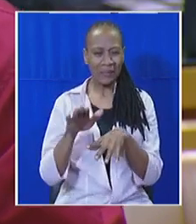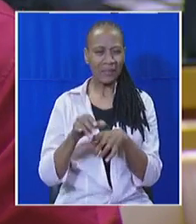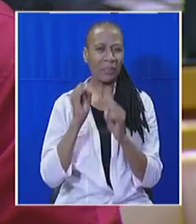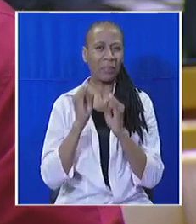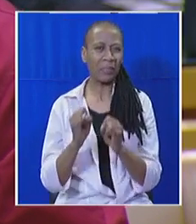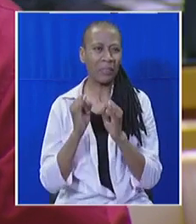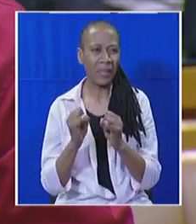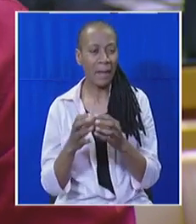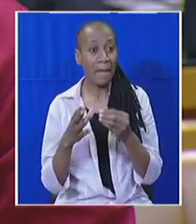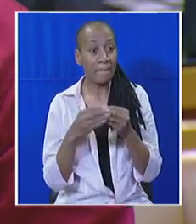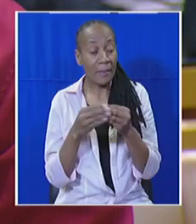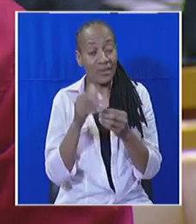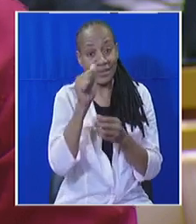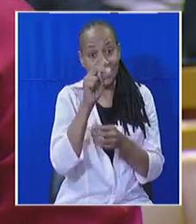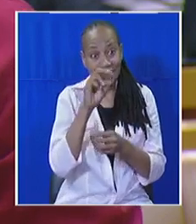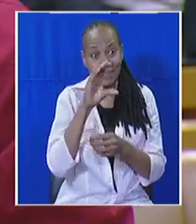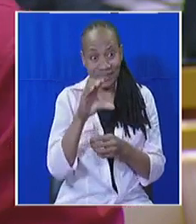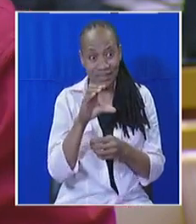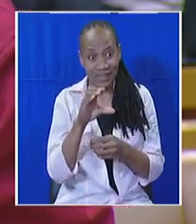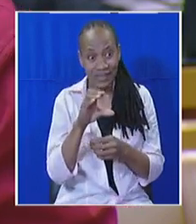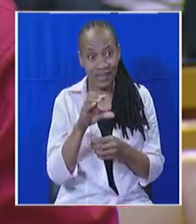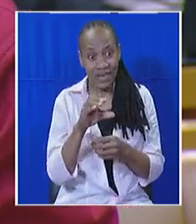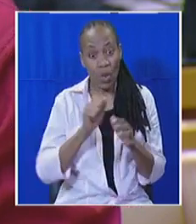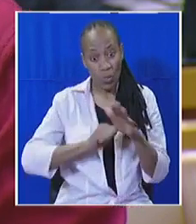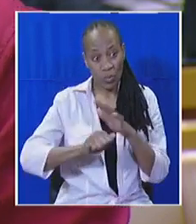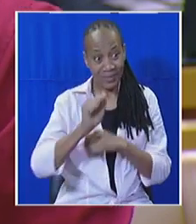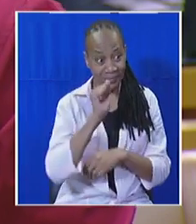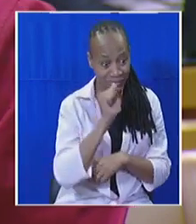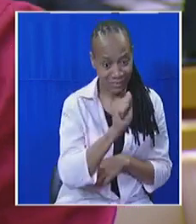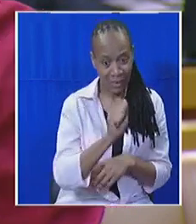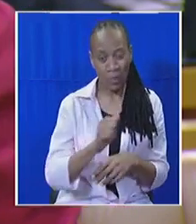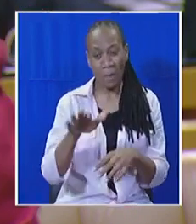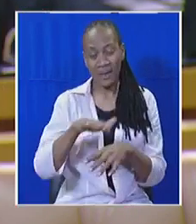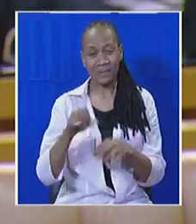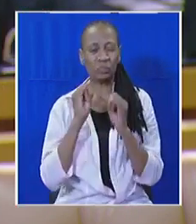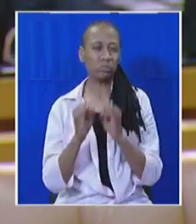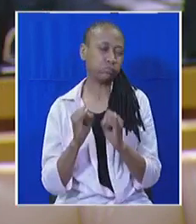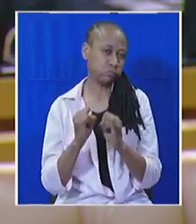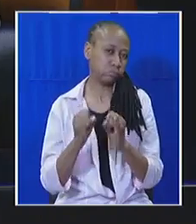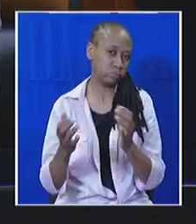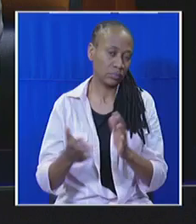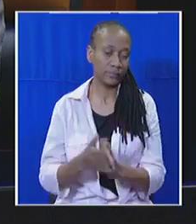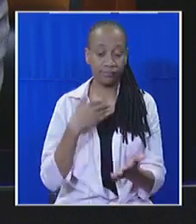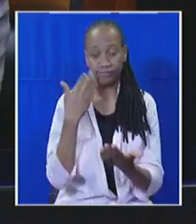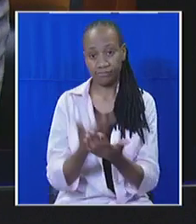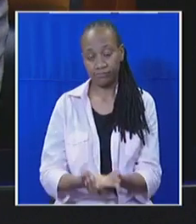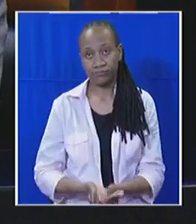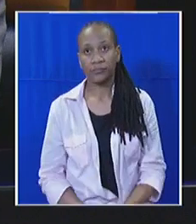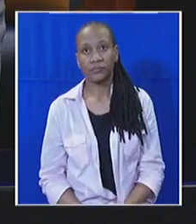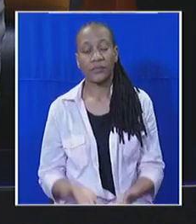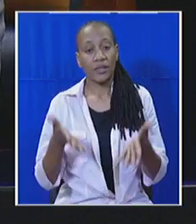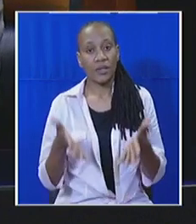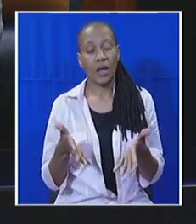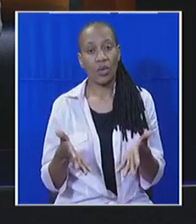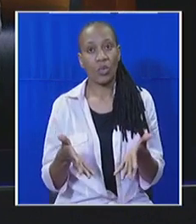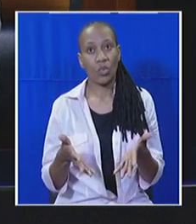in the majority subject such domestic workers to. So I move. Honorable members, we now